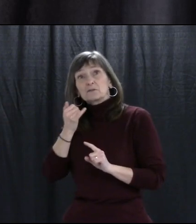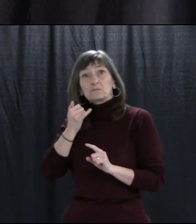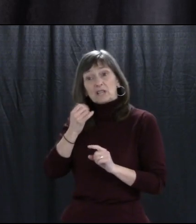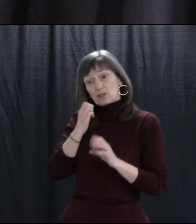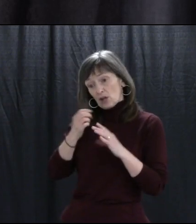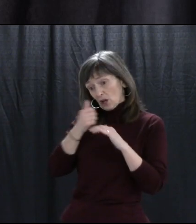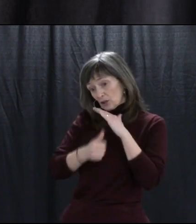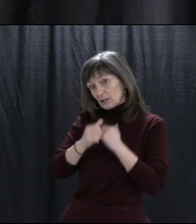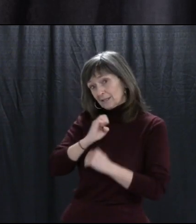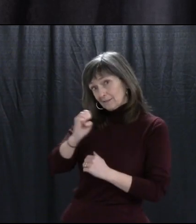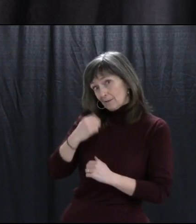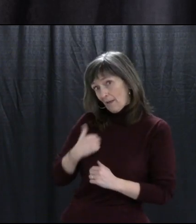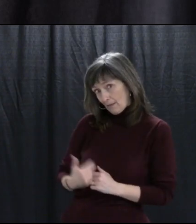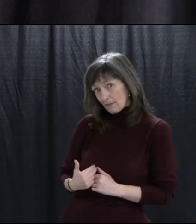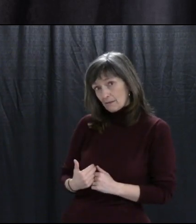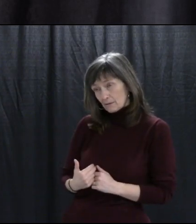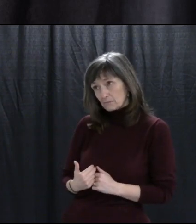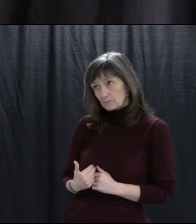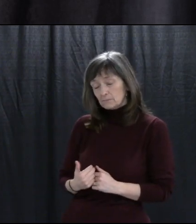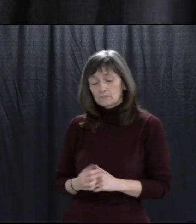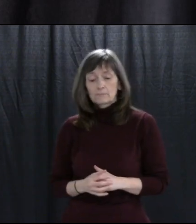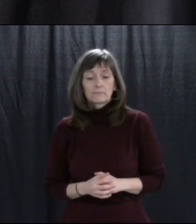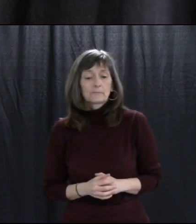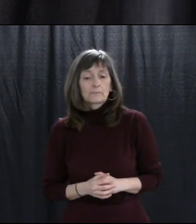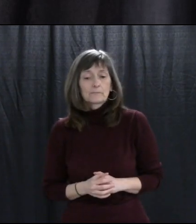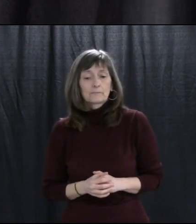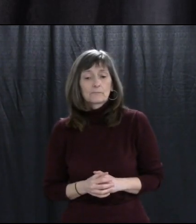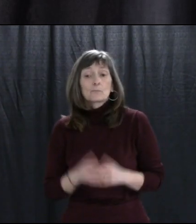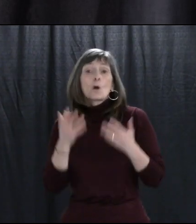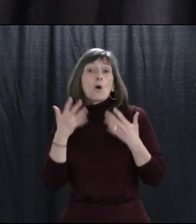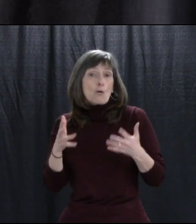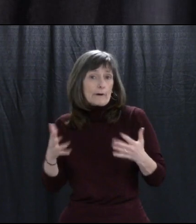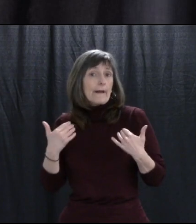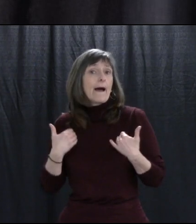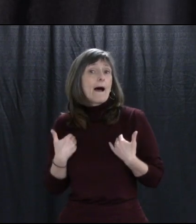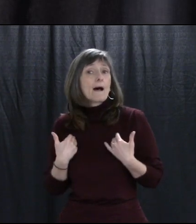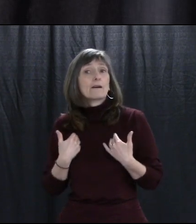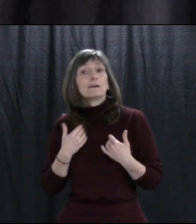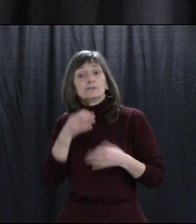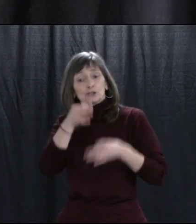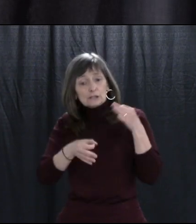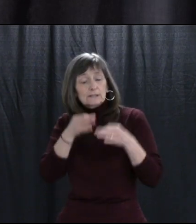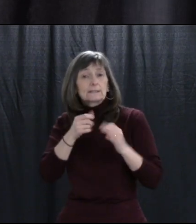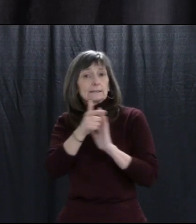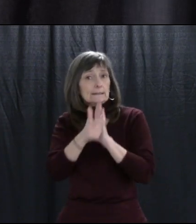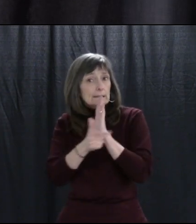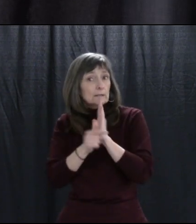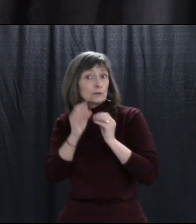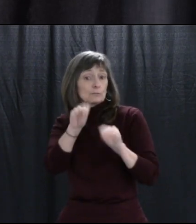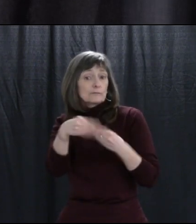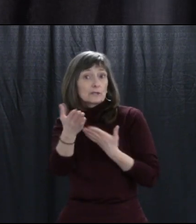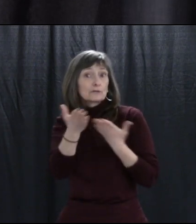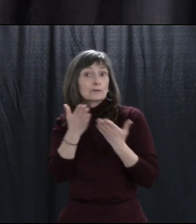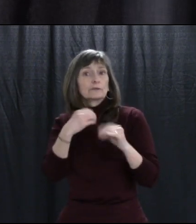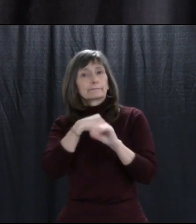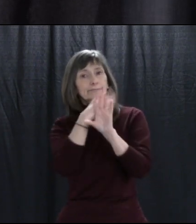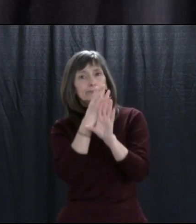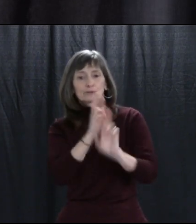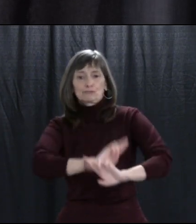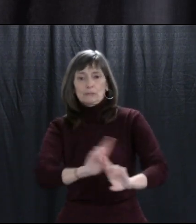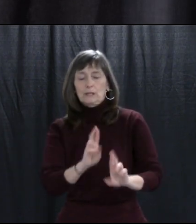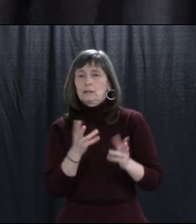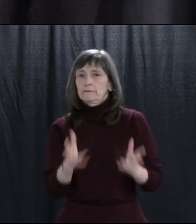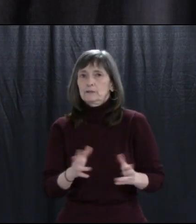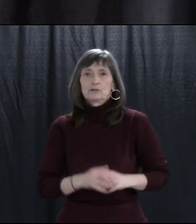Health. There are measures in place to provide virtual legal services. Beyond that, I would suggest you best direct